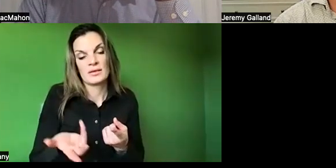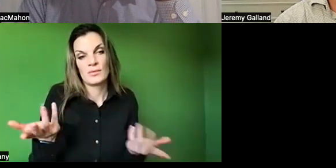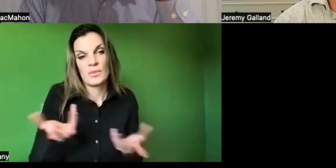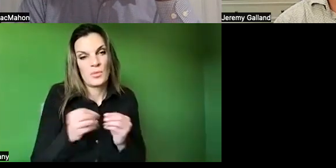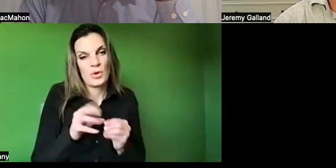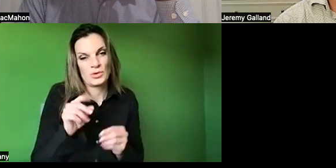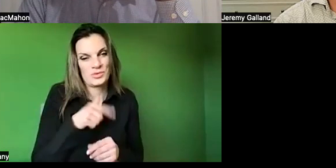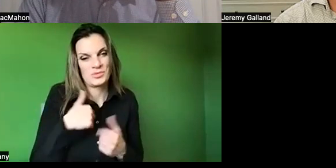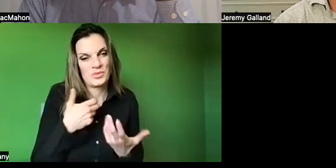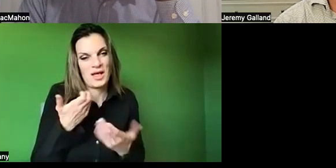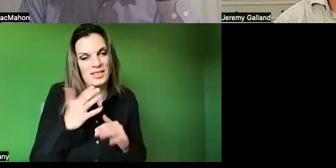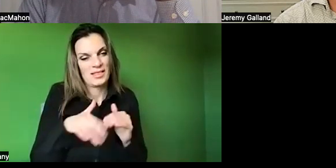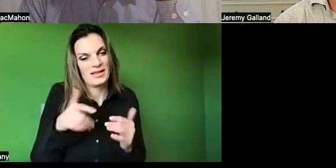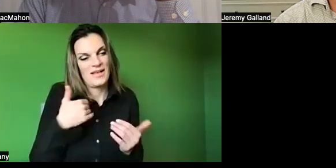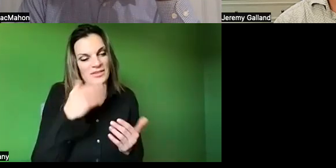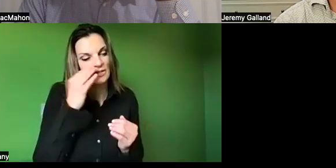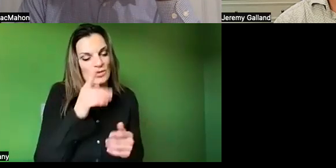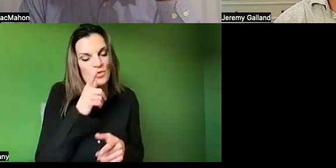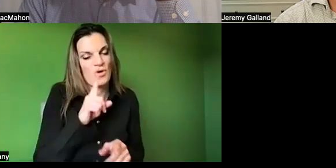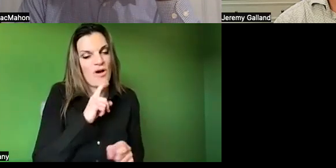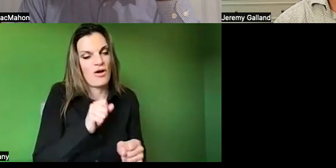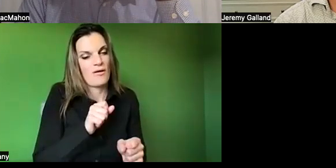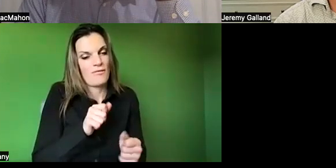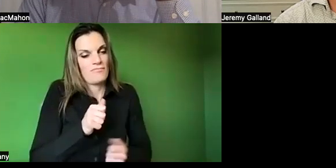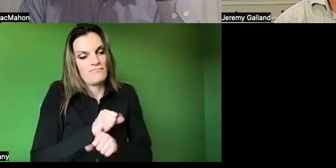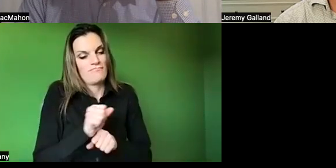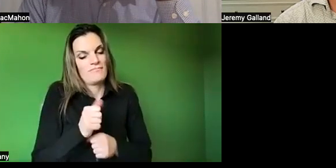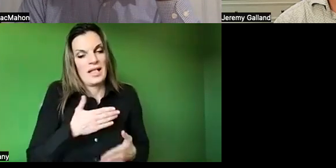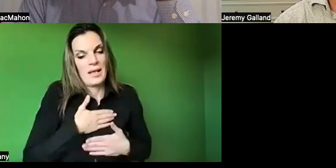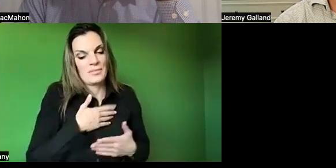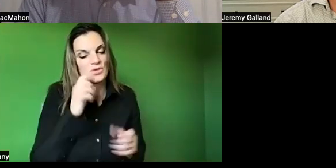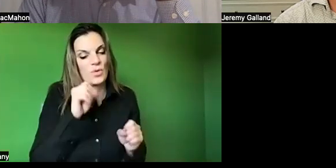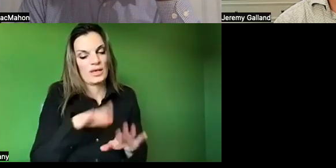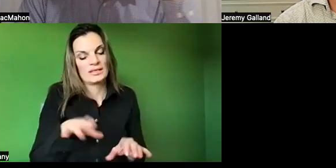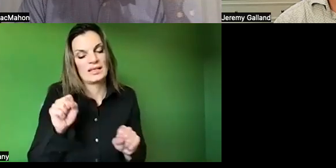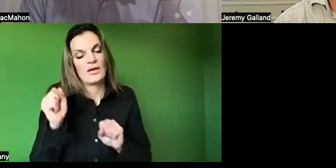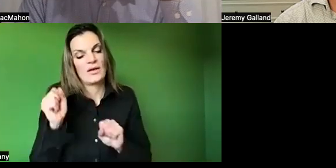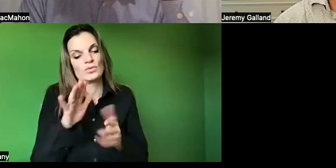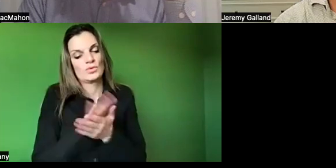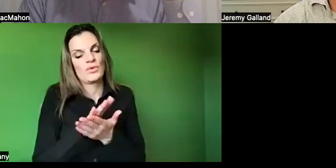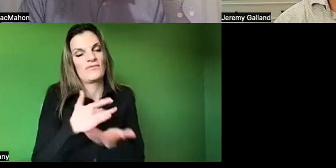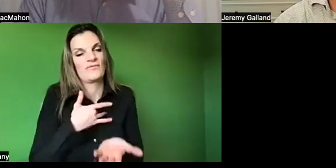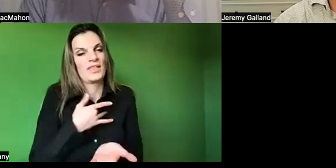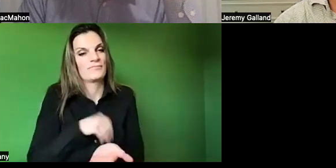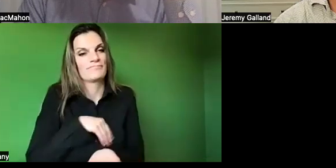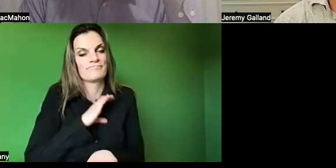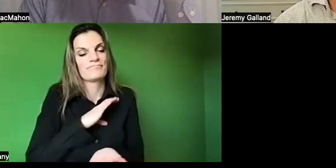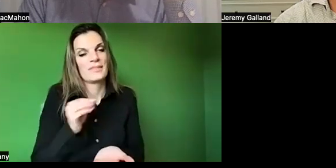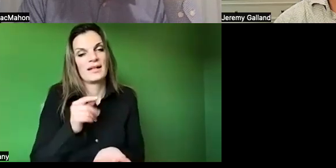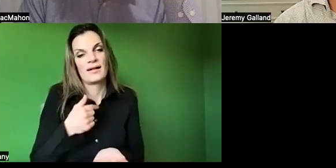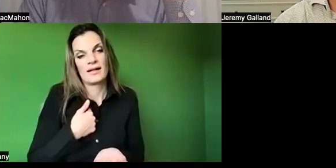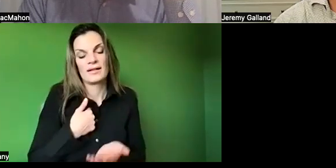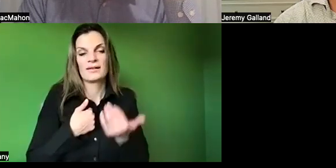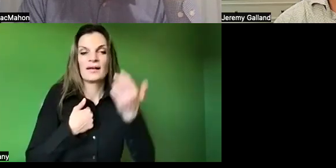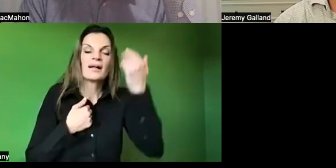do we want than our teachers to be engaged so that our kids can come to school and love being in school? And